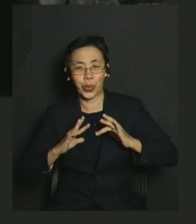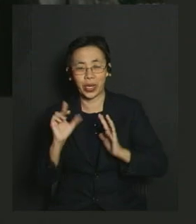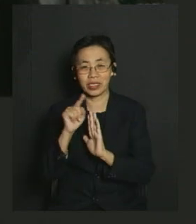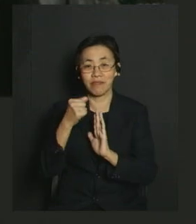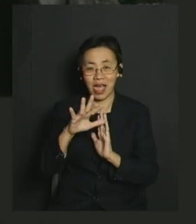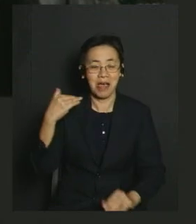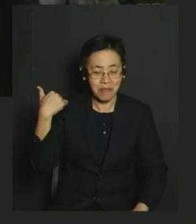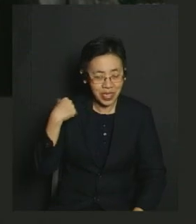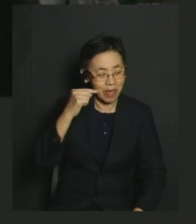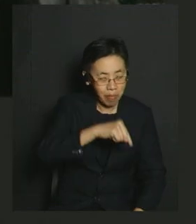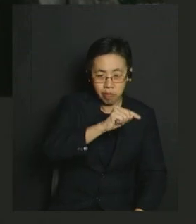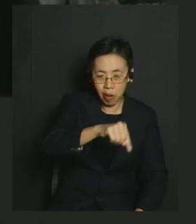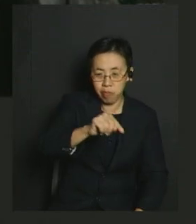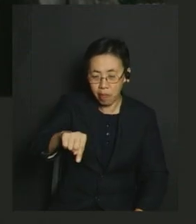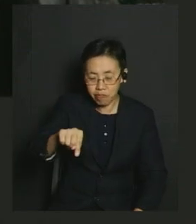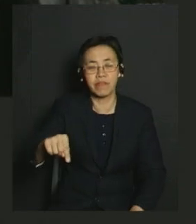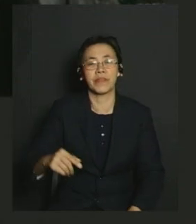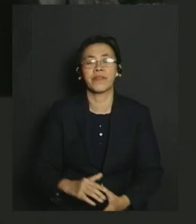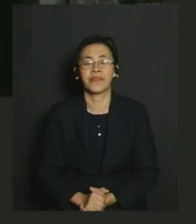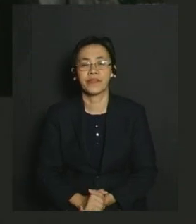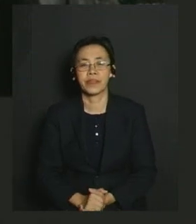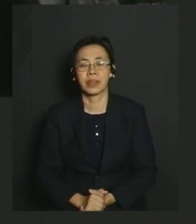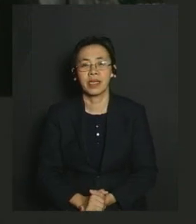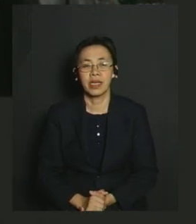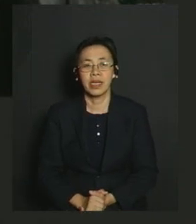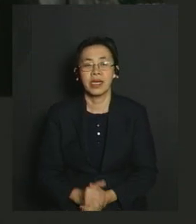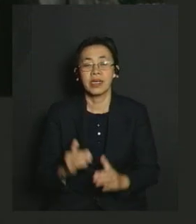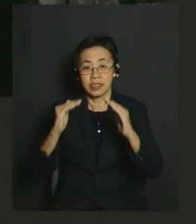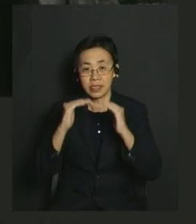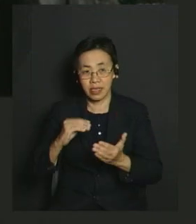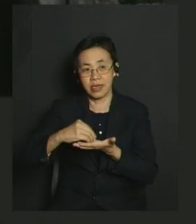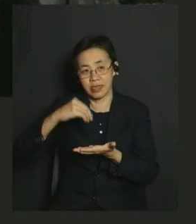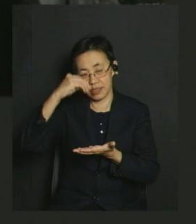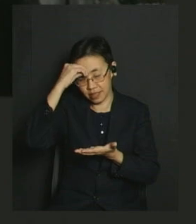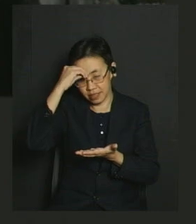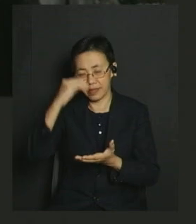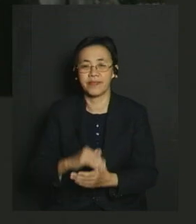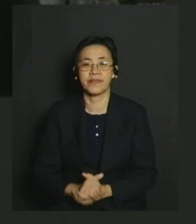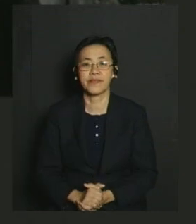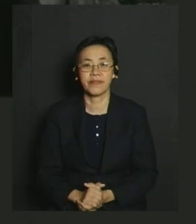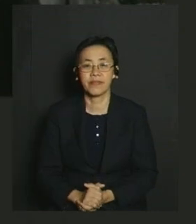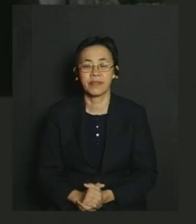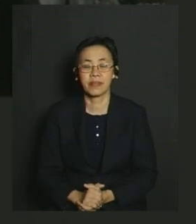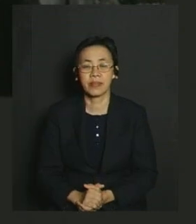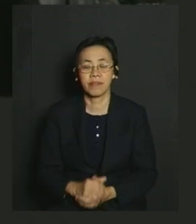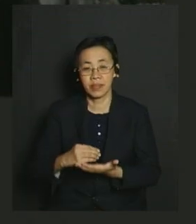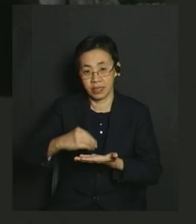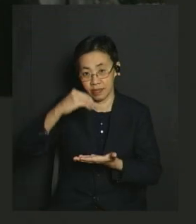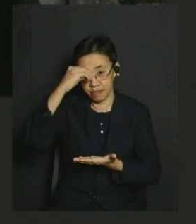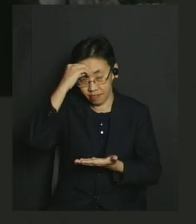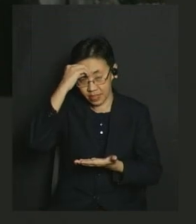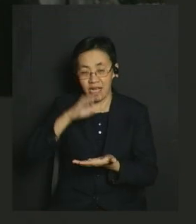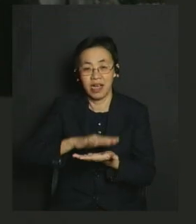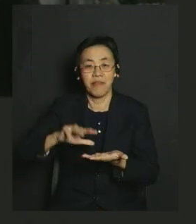The third one about education. If you talk education, we are here. We have a very big university like Kabang, Jula, Thammasat,